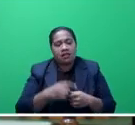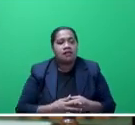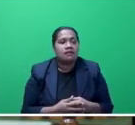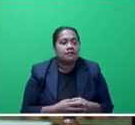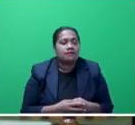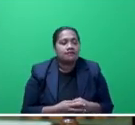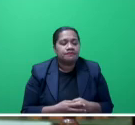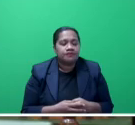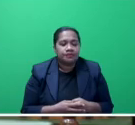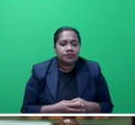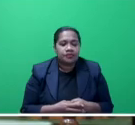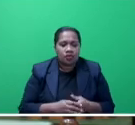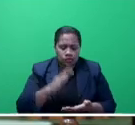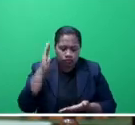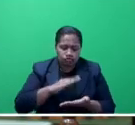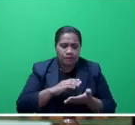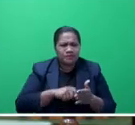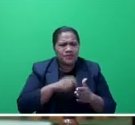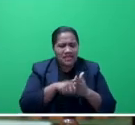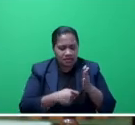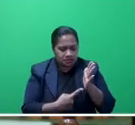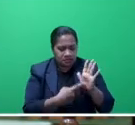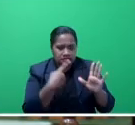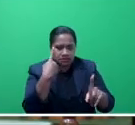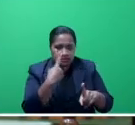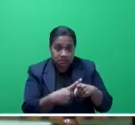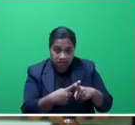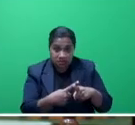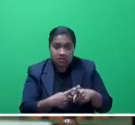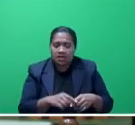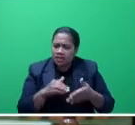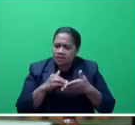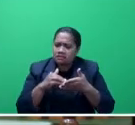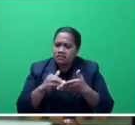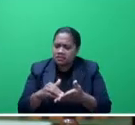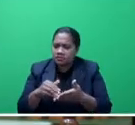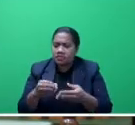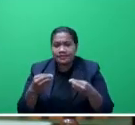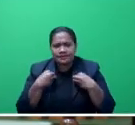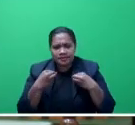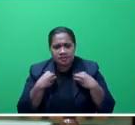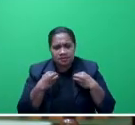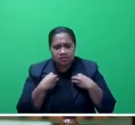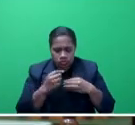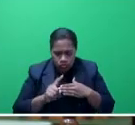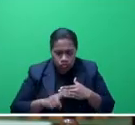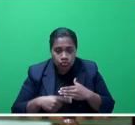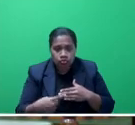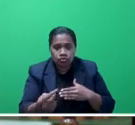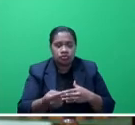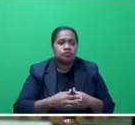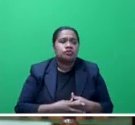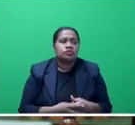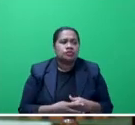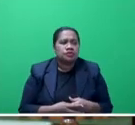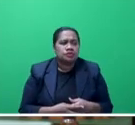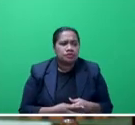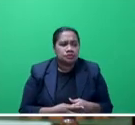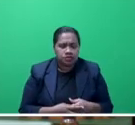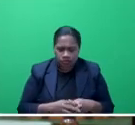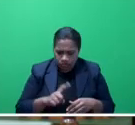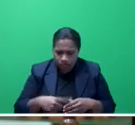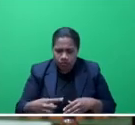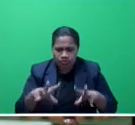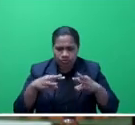dropped taxes to maintain our competitive edge, and helped businesses recuperate and continued dispensing historic amounts of assistance to